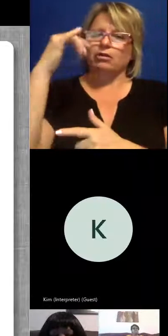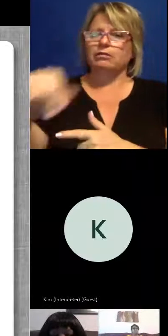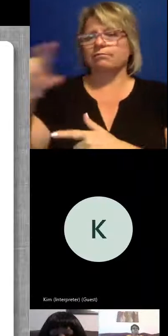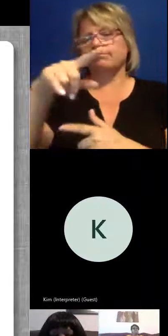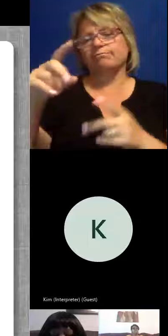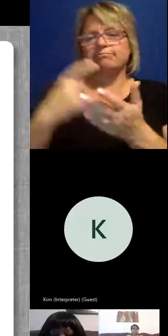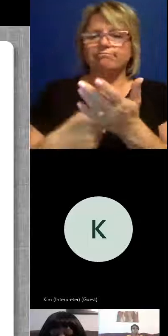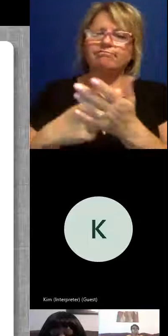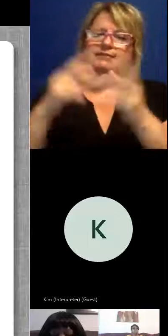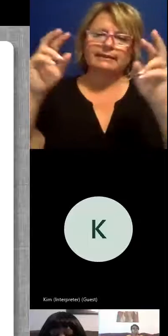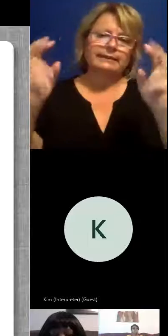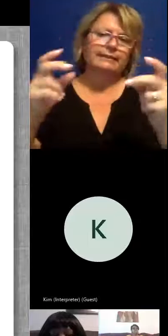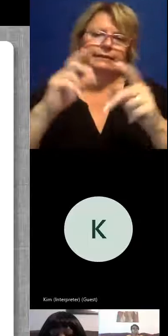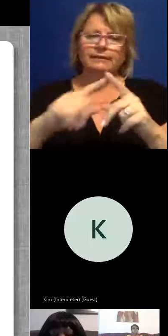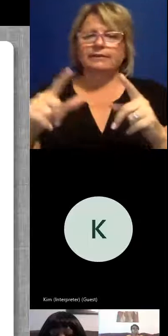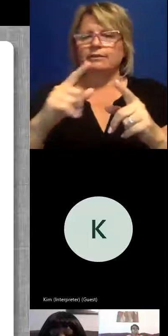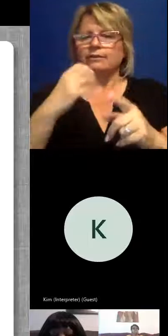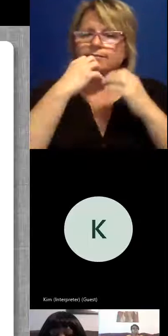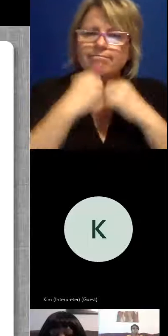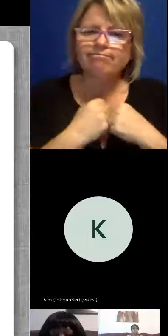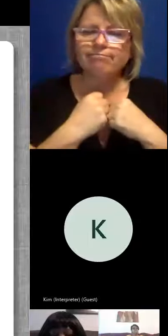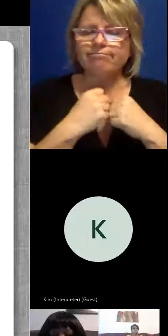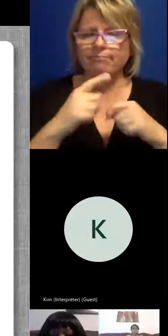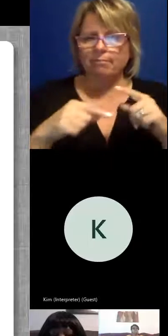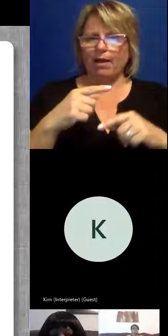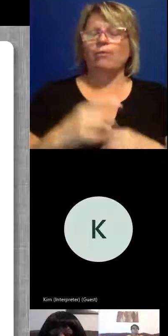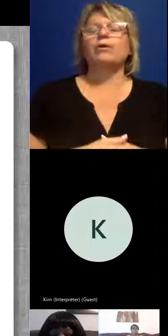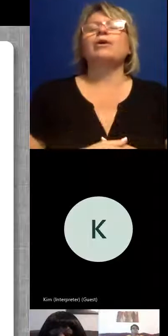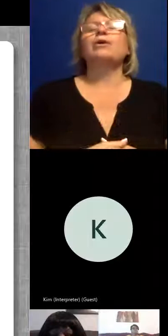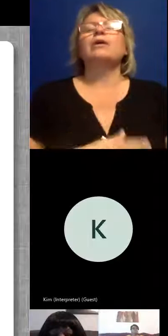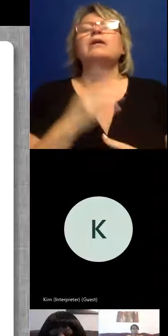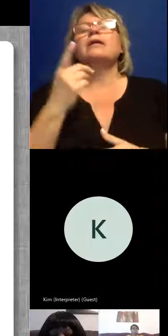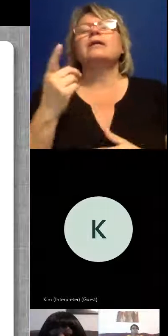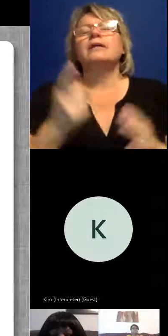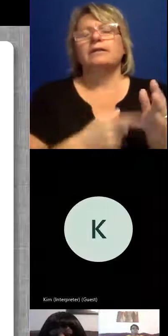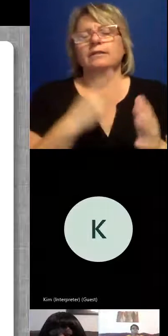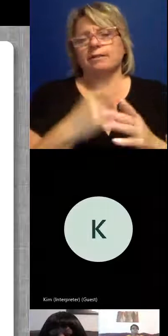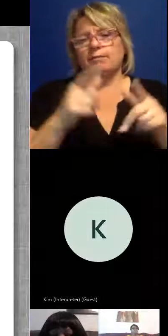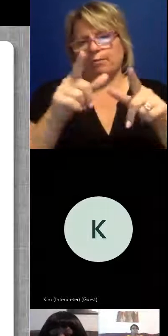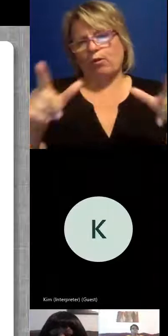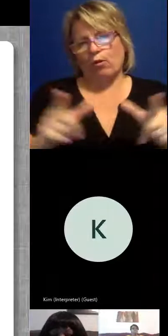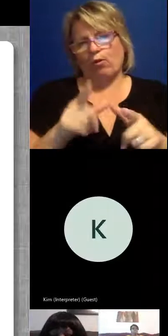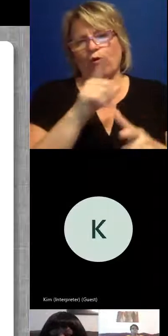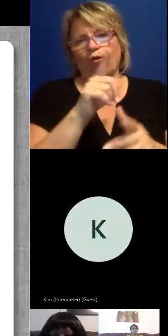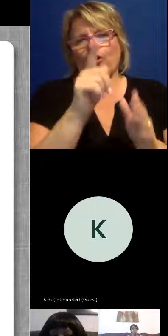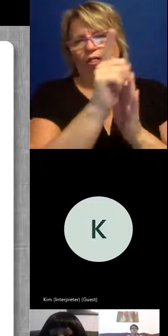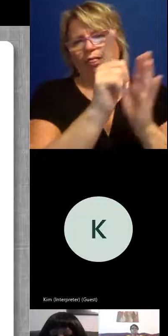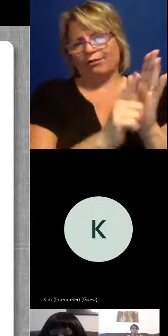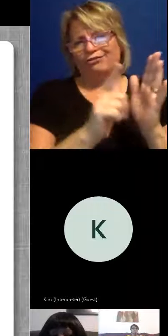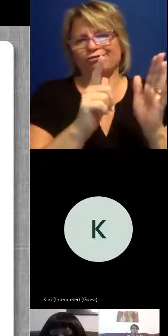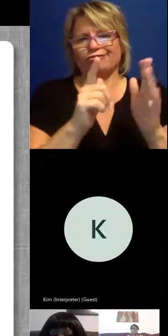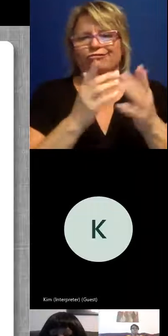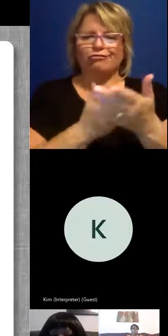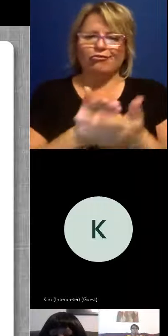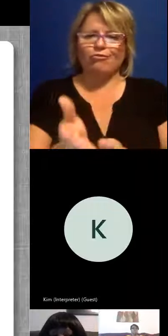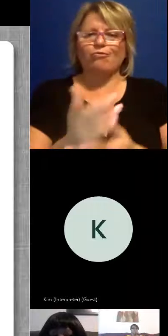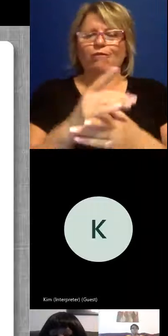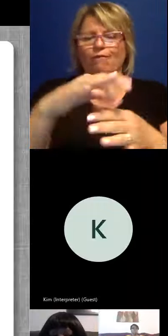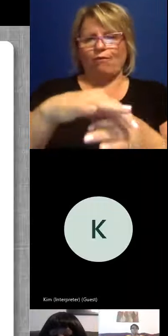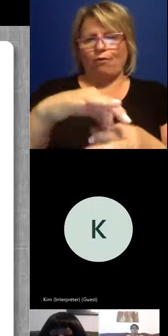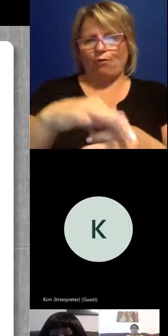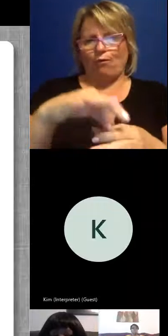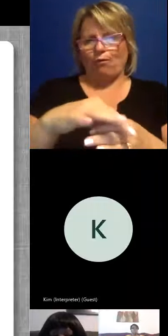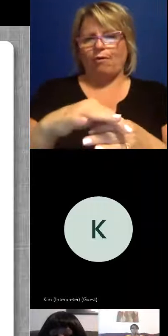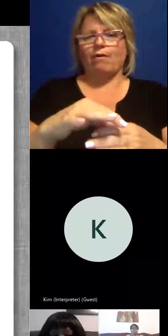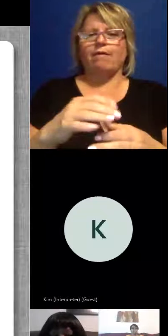topics you are passionate about. Some types of local legislation that are driven through voting